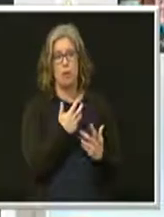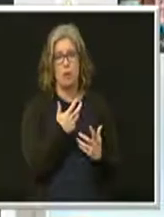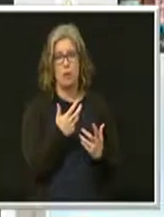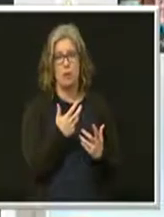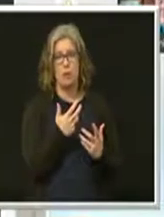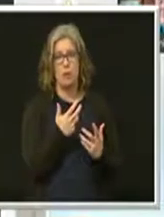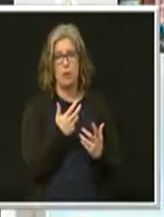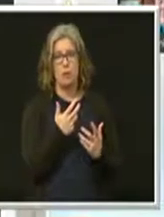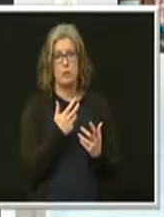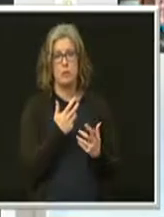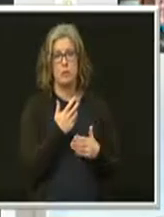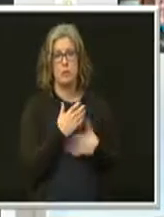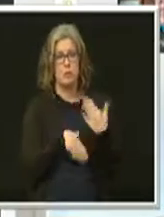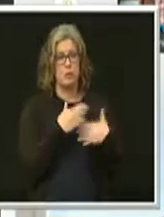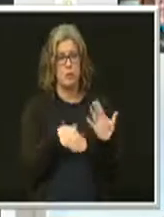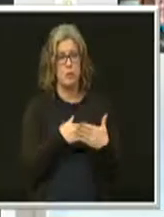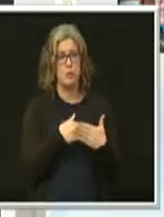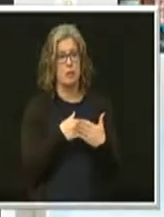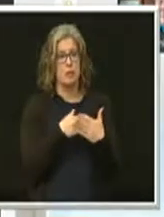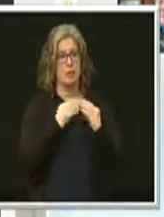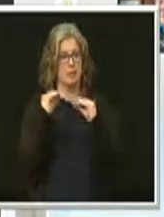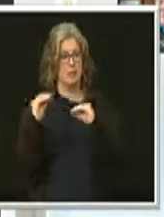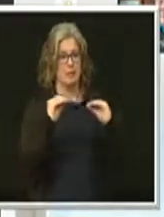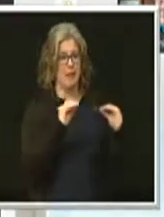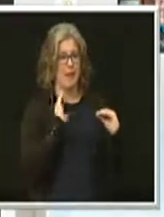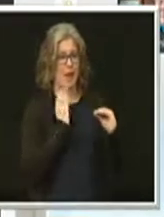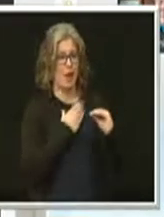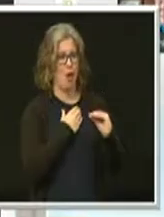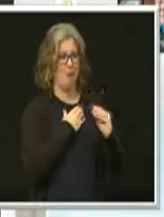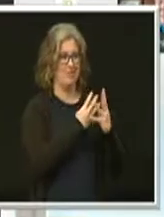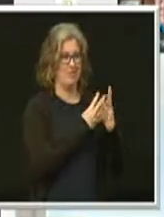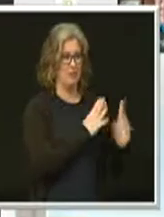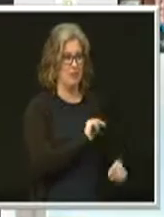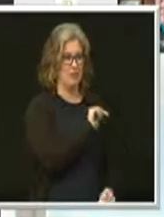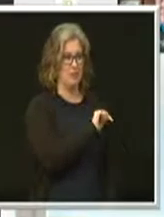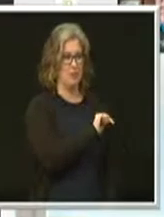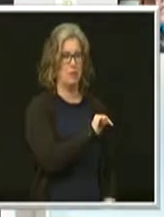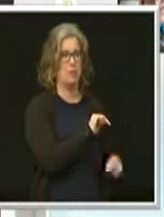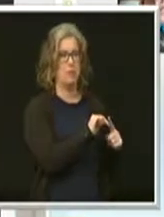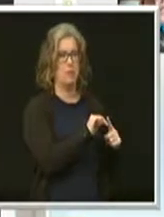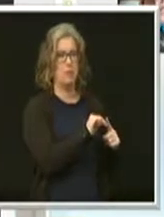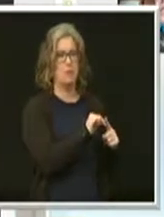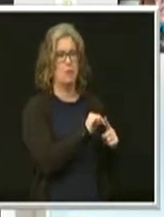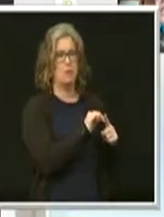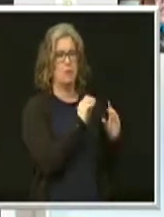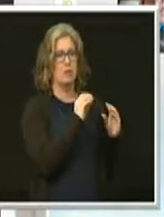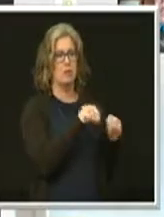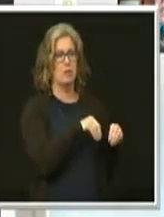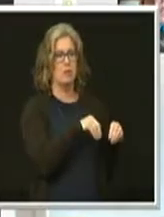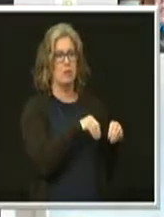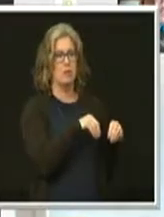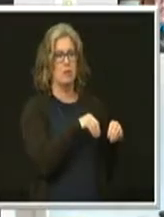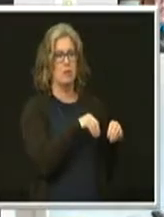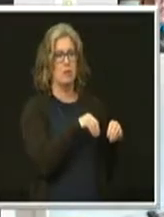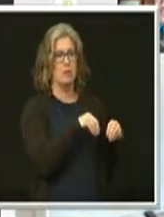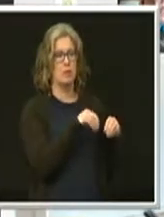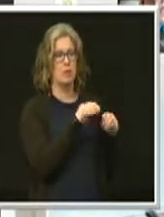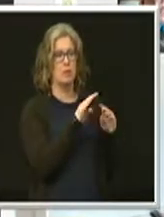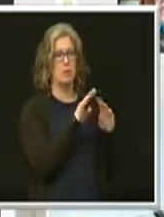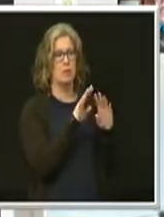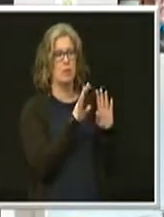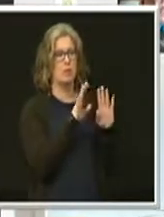We're going through some education on educating our inmate population. We put posters in dorms, hung them in